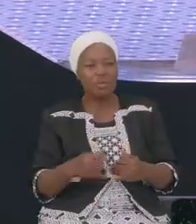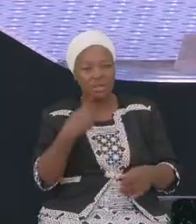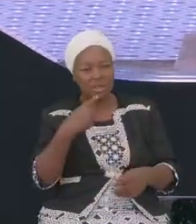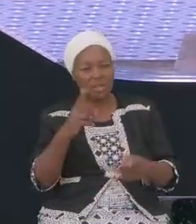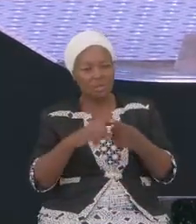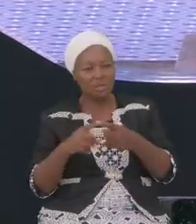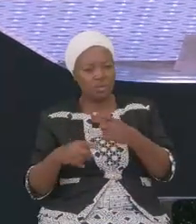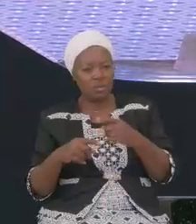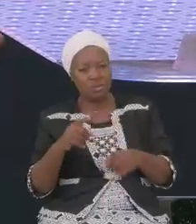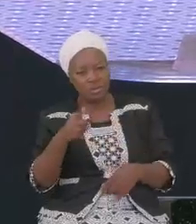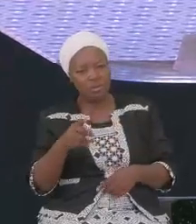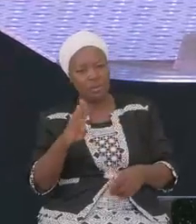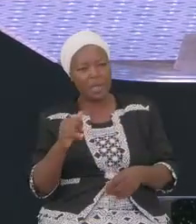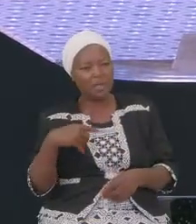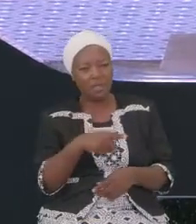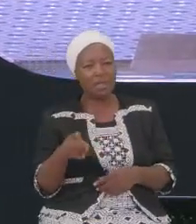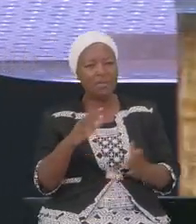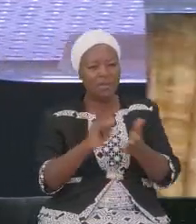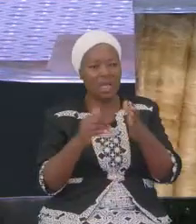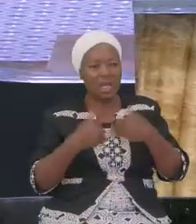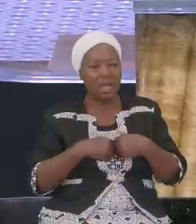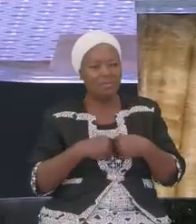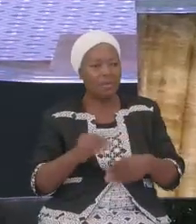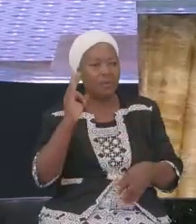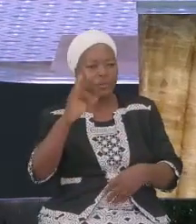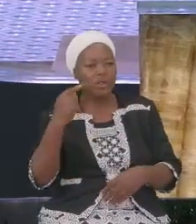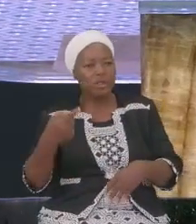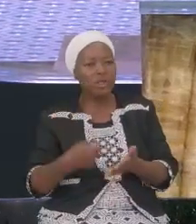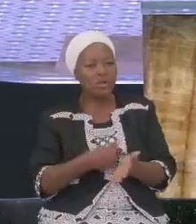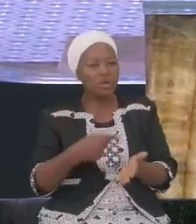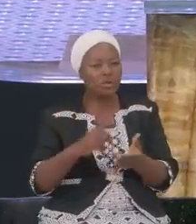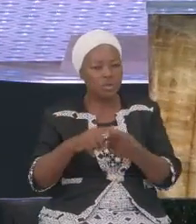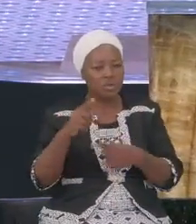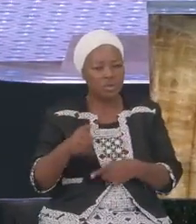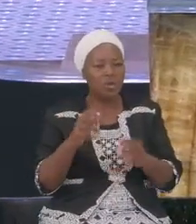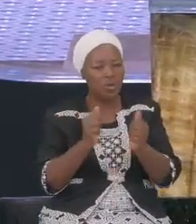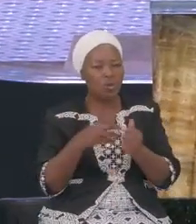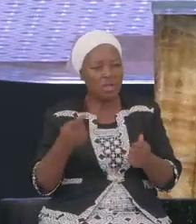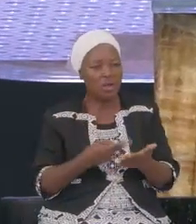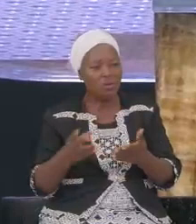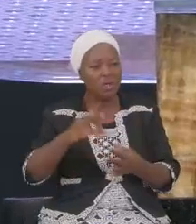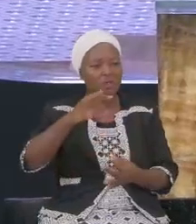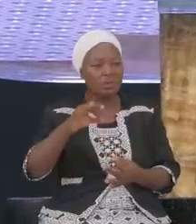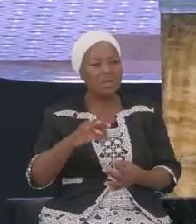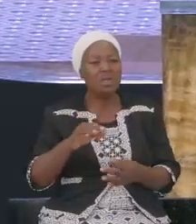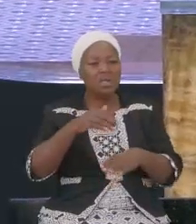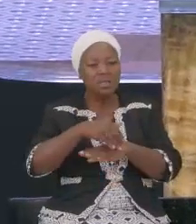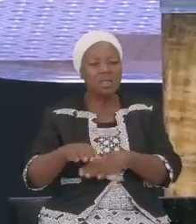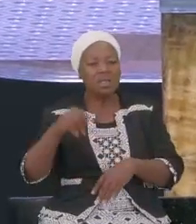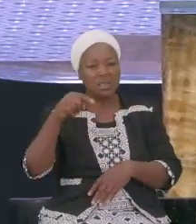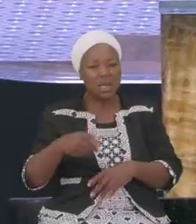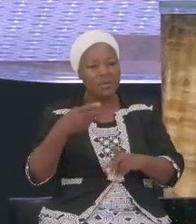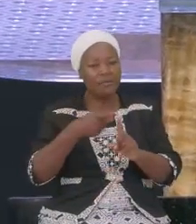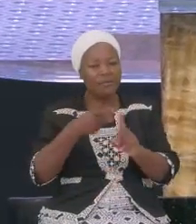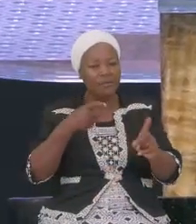by them that have preached the gospel unto you with the Holy Ghost sent down